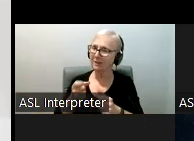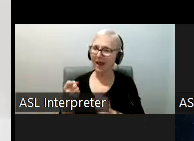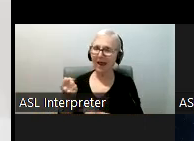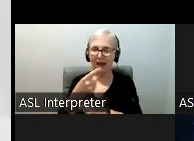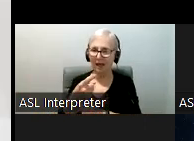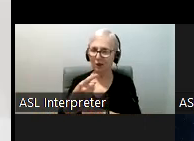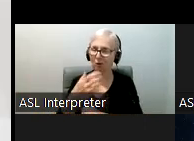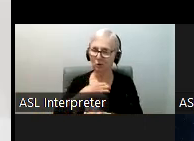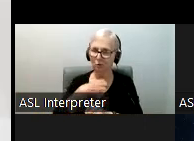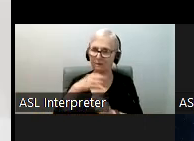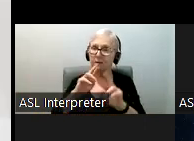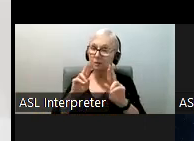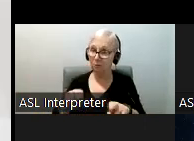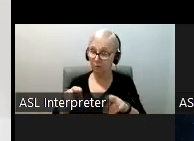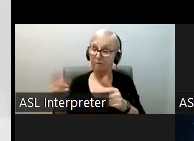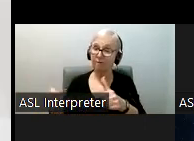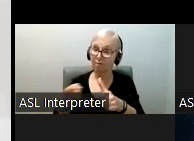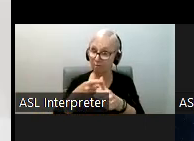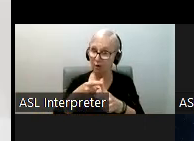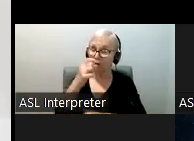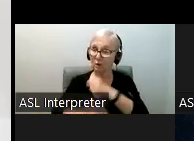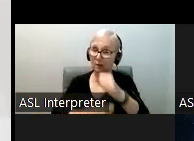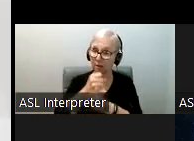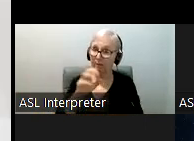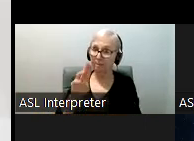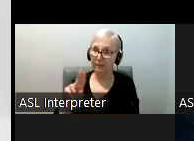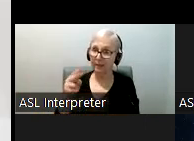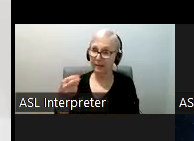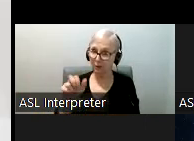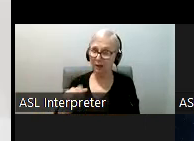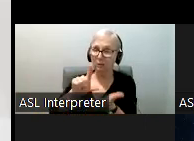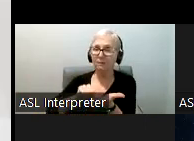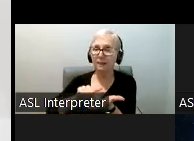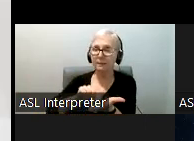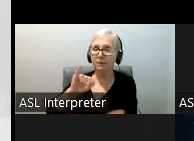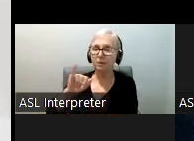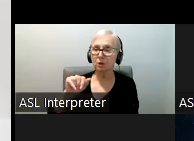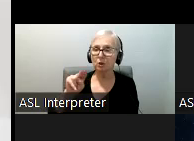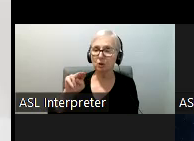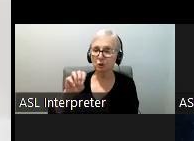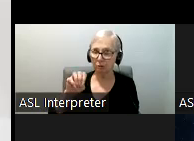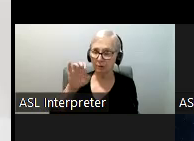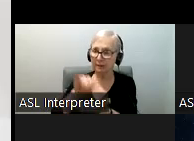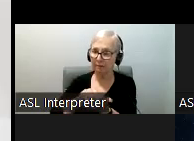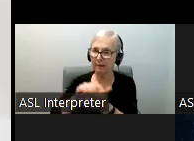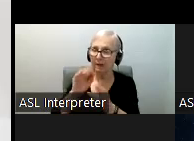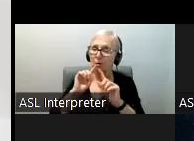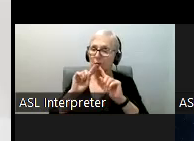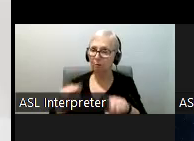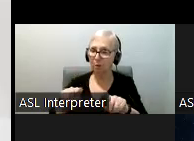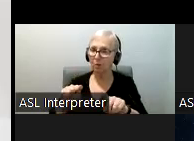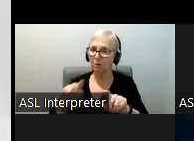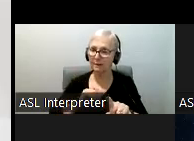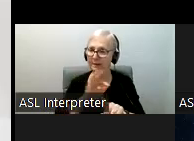for the first year of BHA was published back in June. And in that report, staff collected